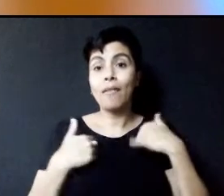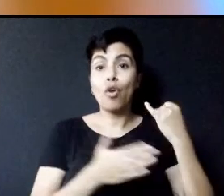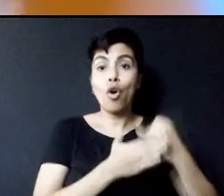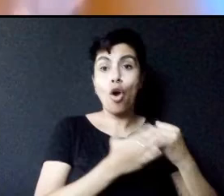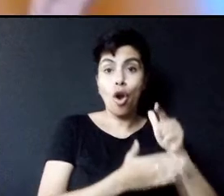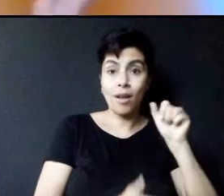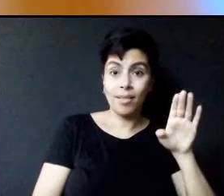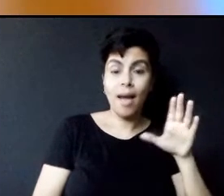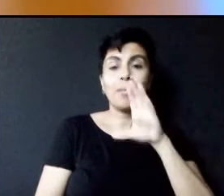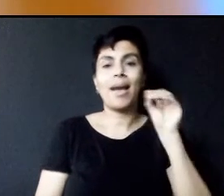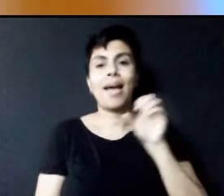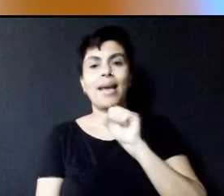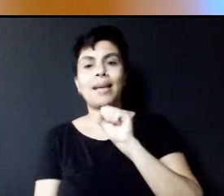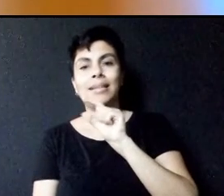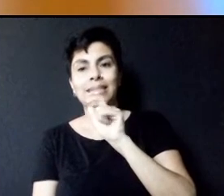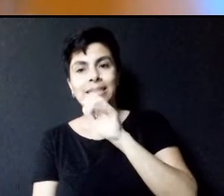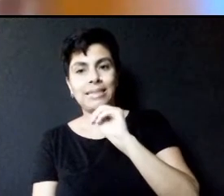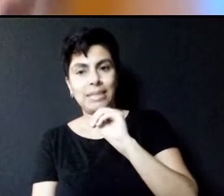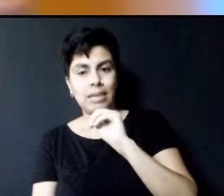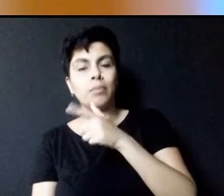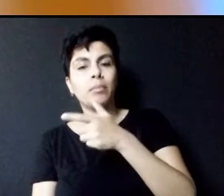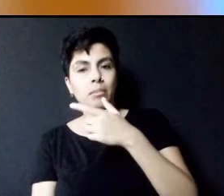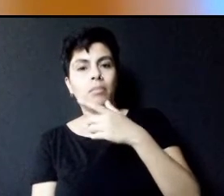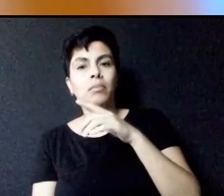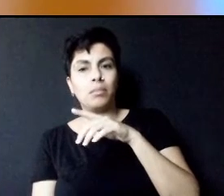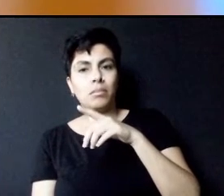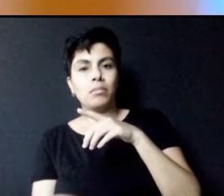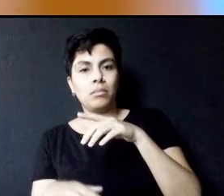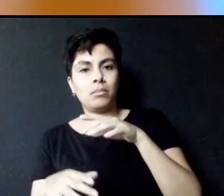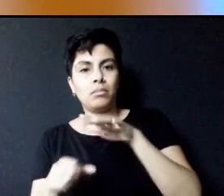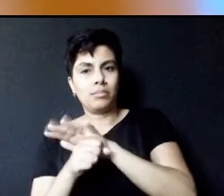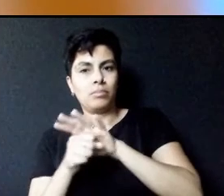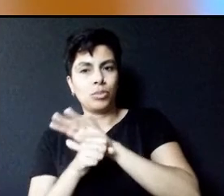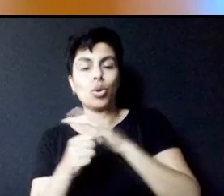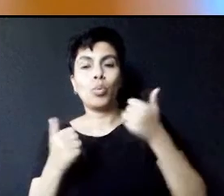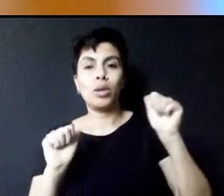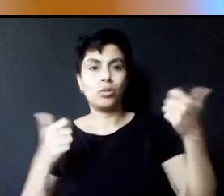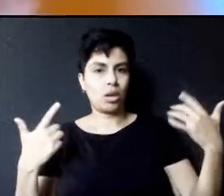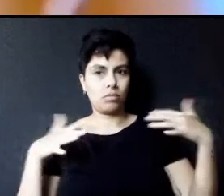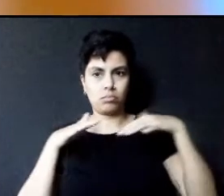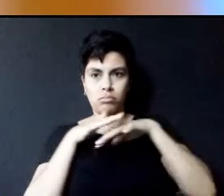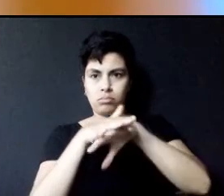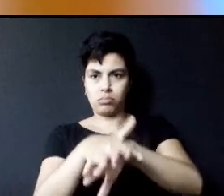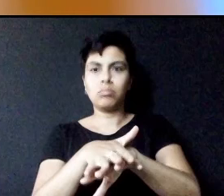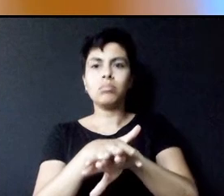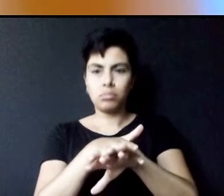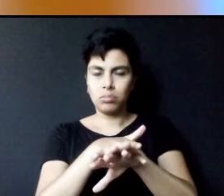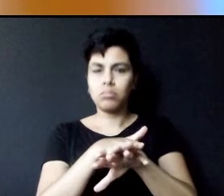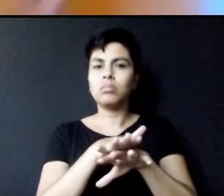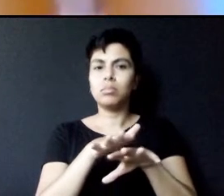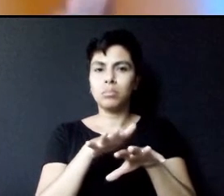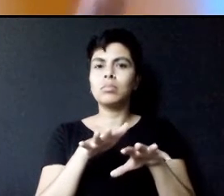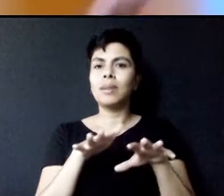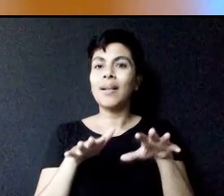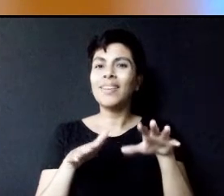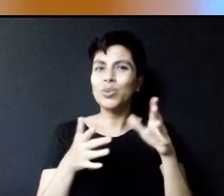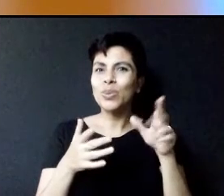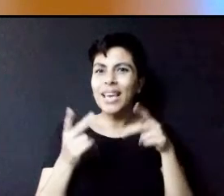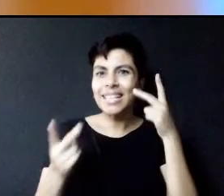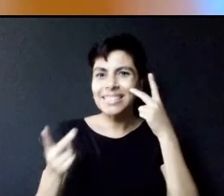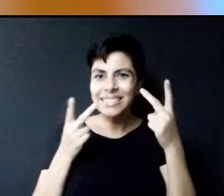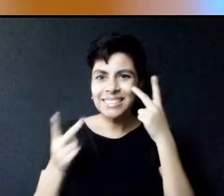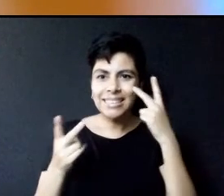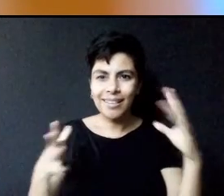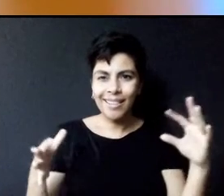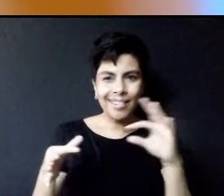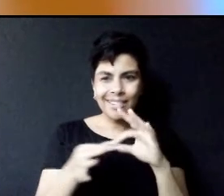an art lab, and that's something that we try to often fuse our programming together, so people can kind of start to